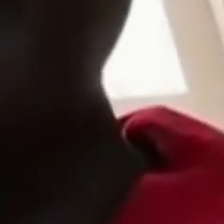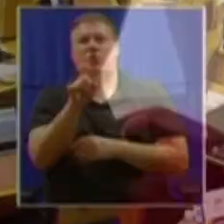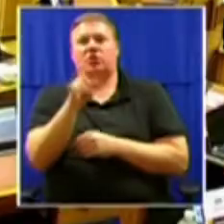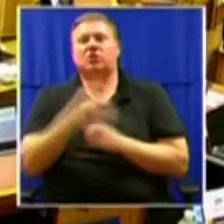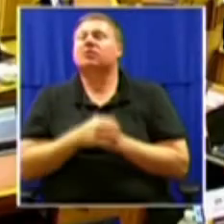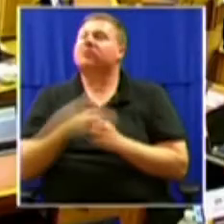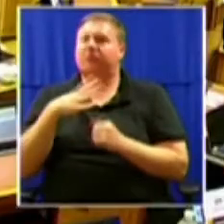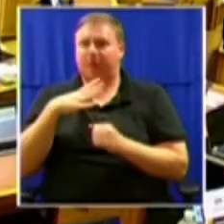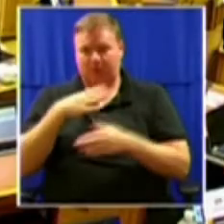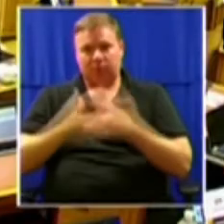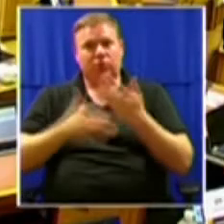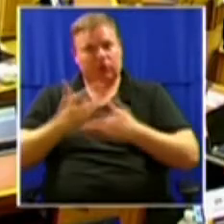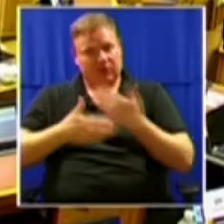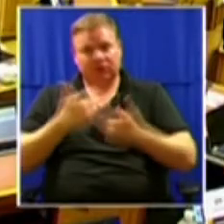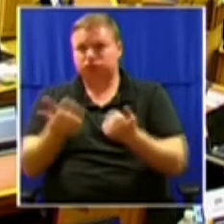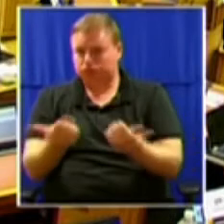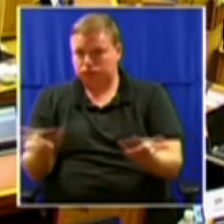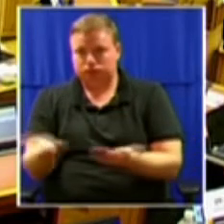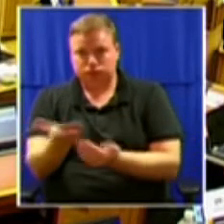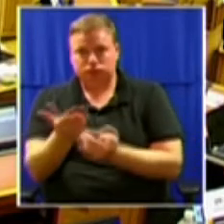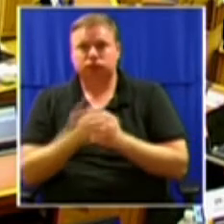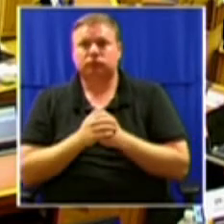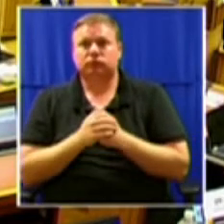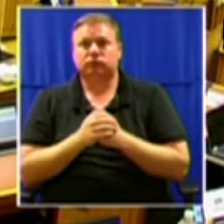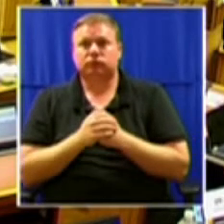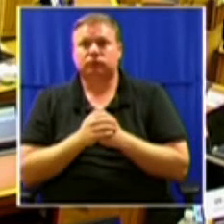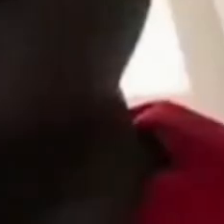Please proceed. Thanks, Chair.